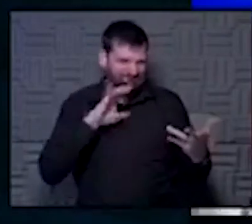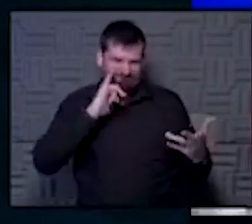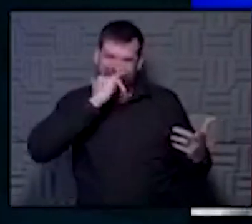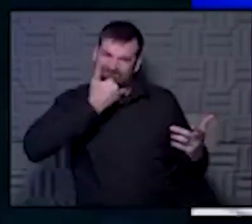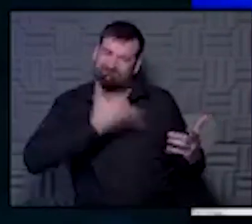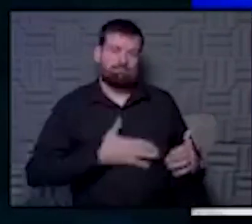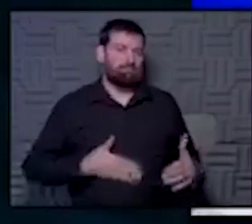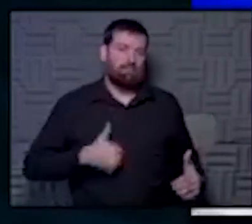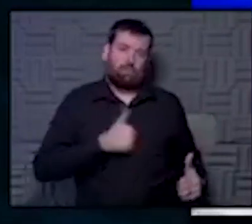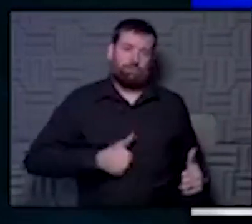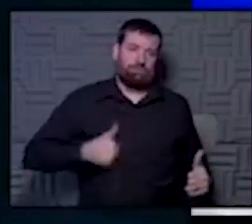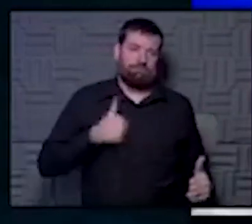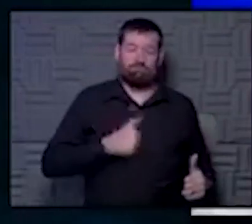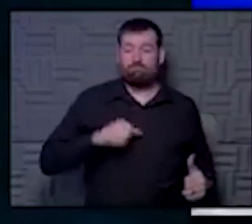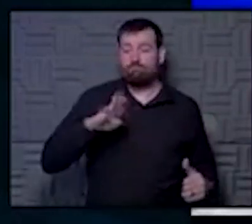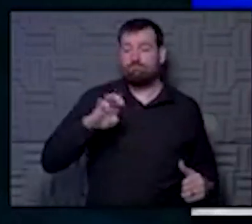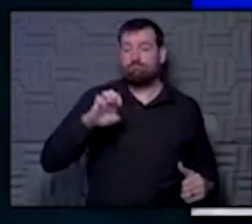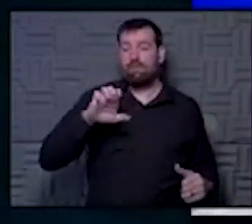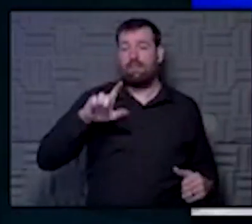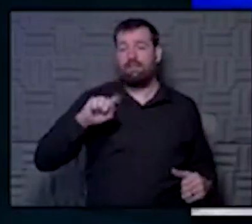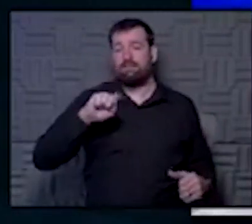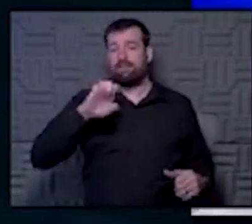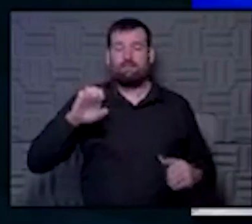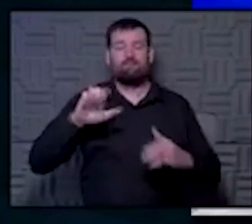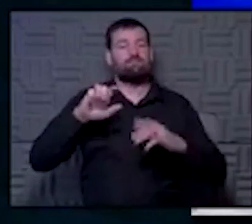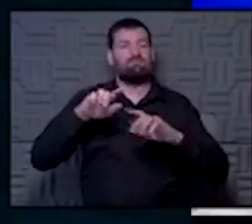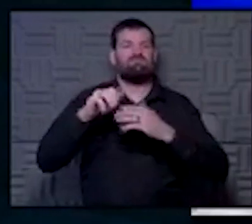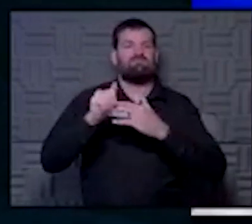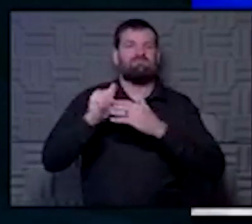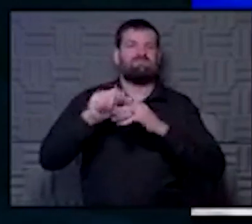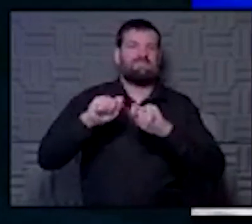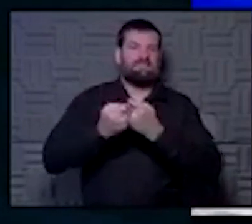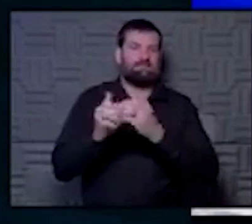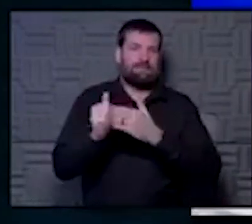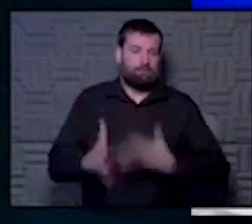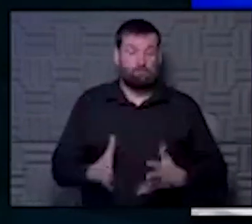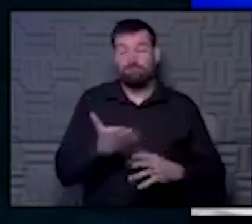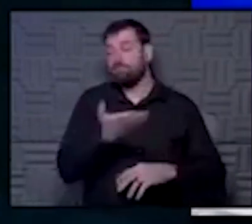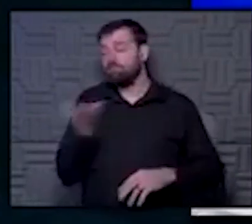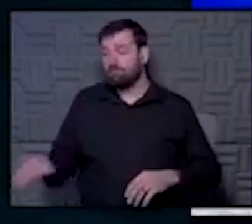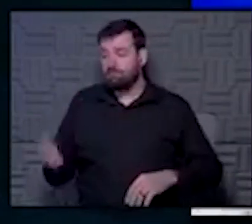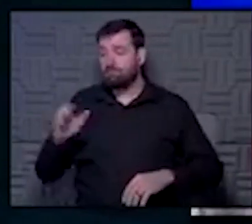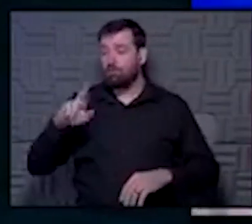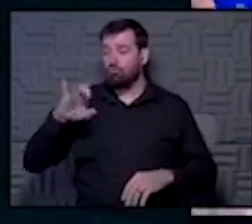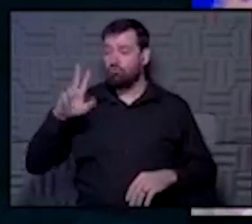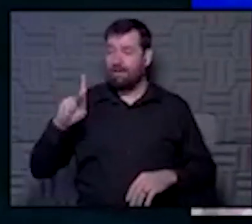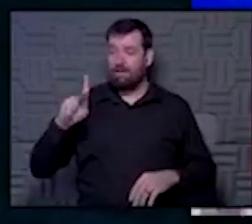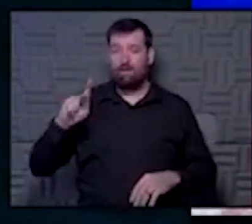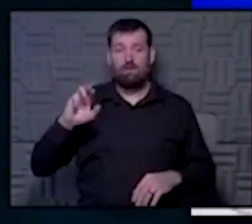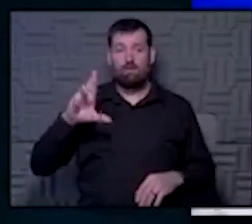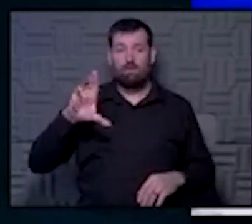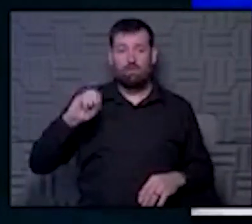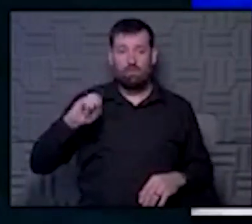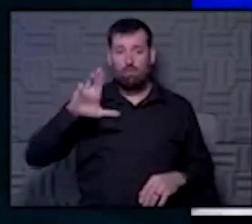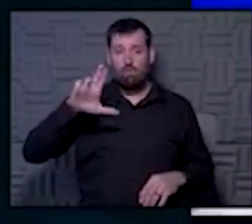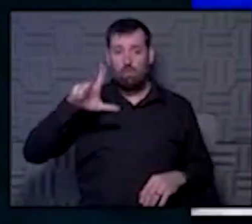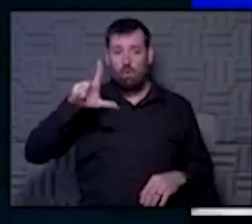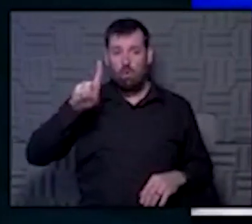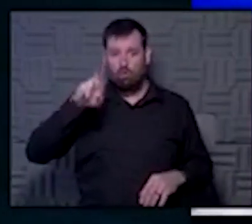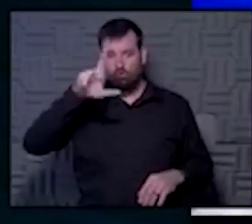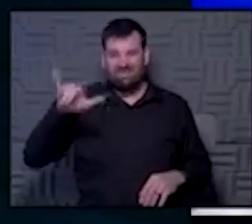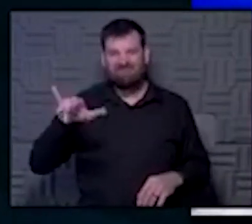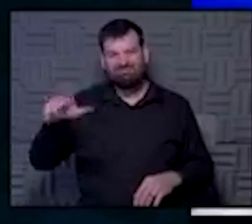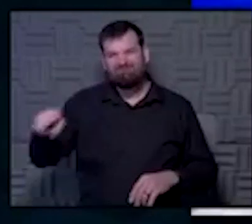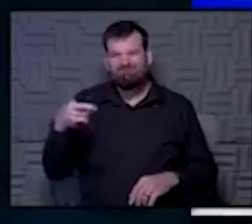my apology. Belete is a respiratory therapy team leader. And also joining us virtually is Rick Couldry. I can say that name because he's kind of